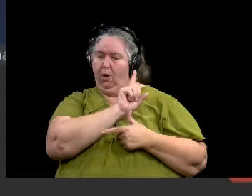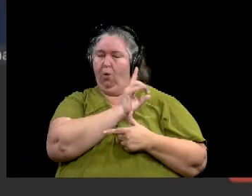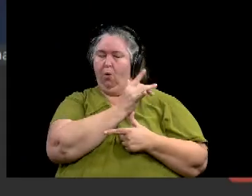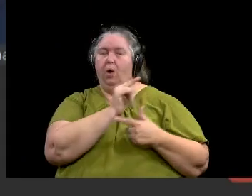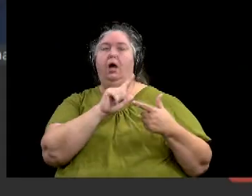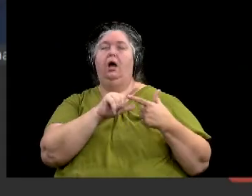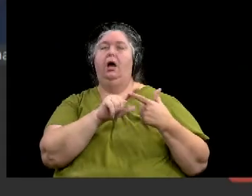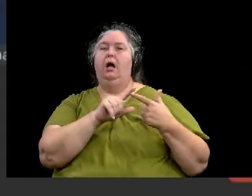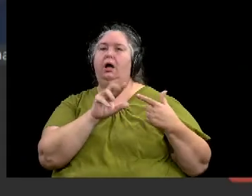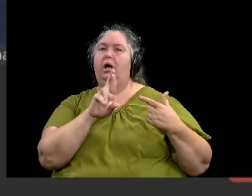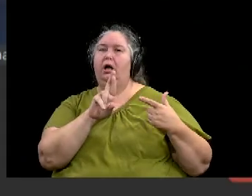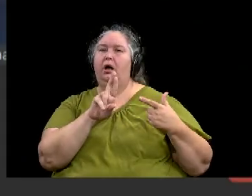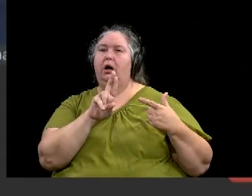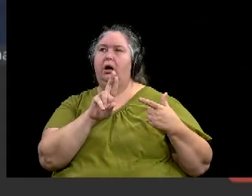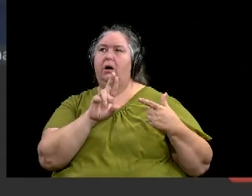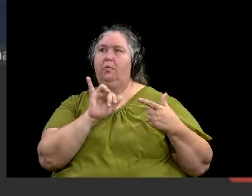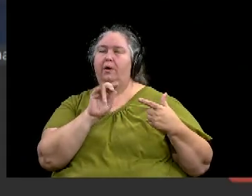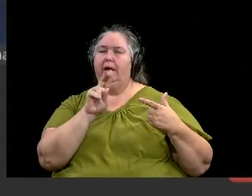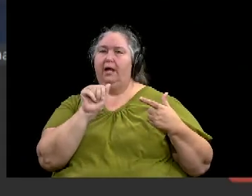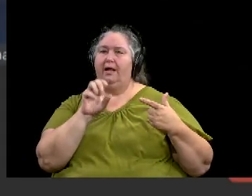Waco Tribune Herald. Do you have a question?